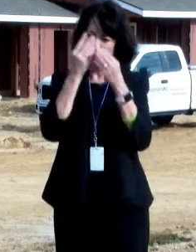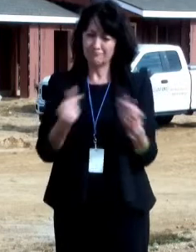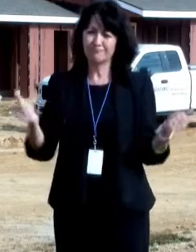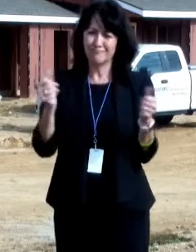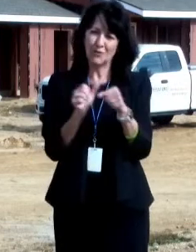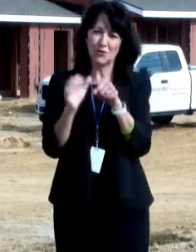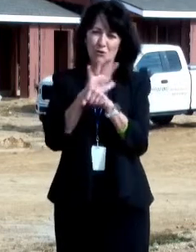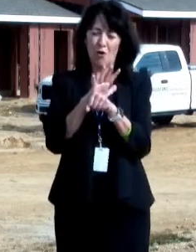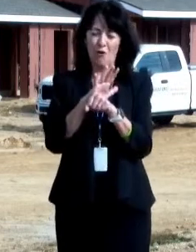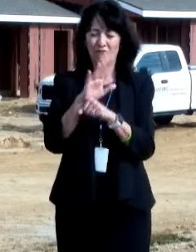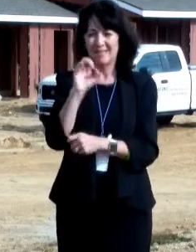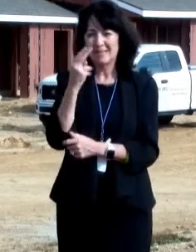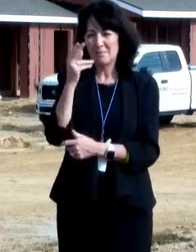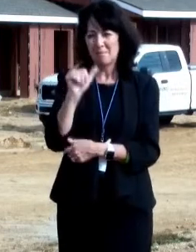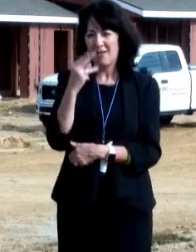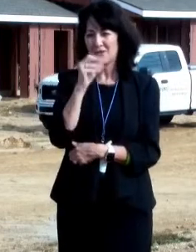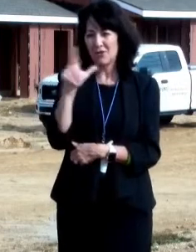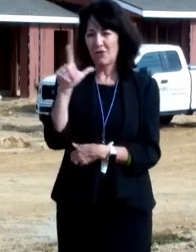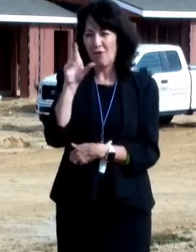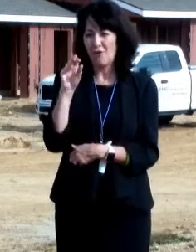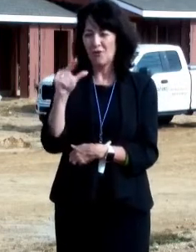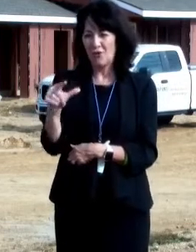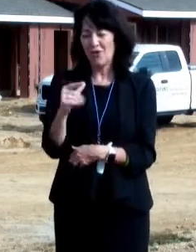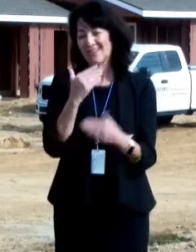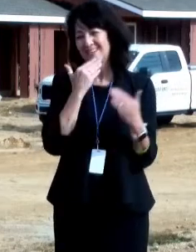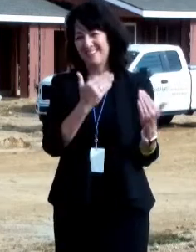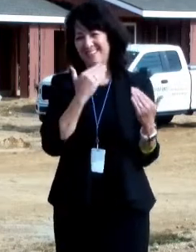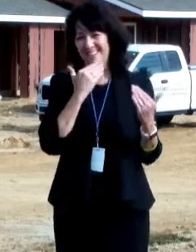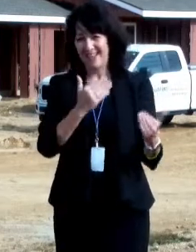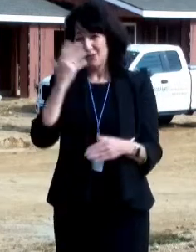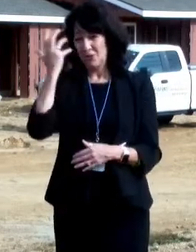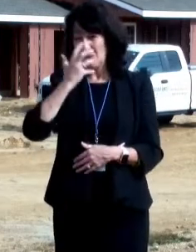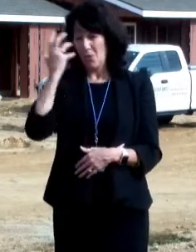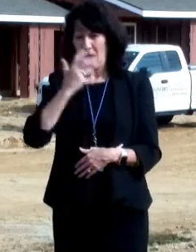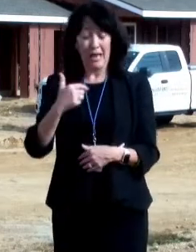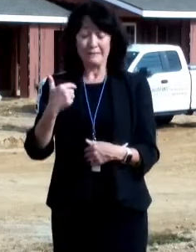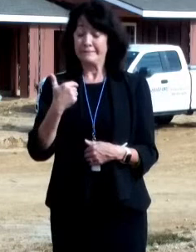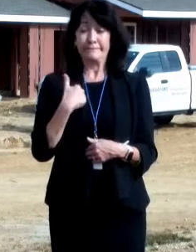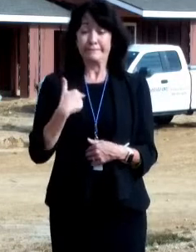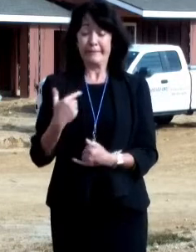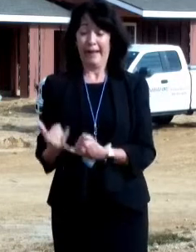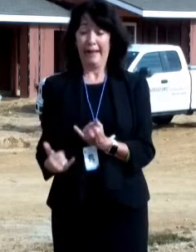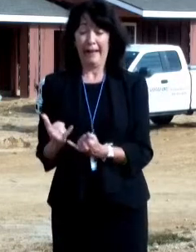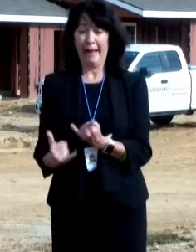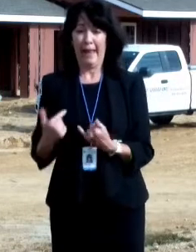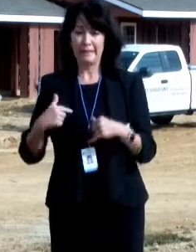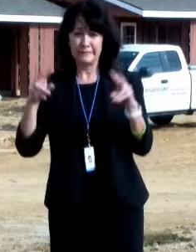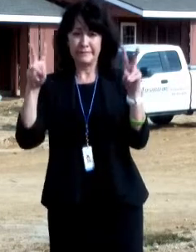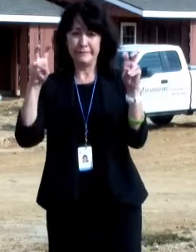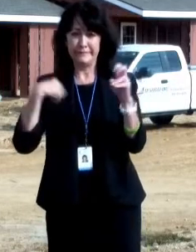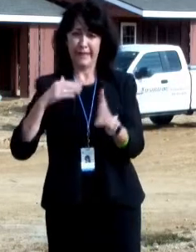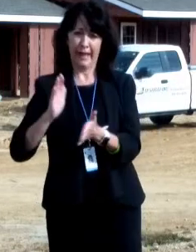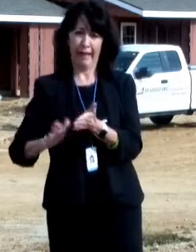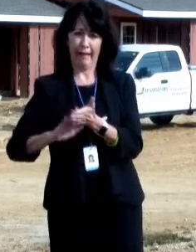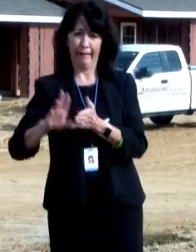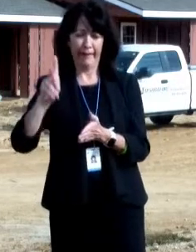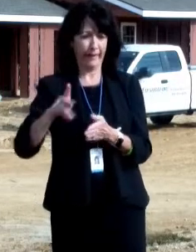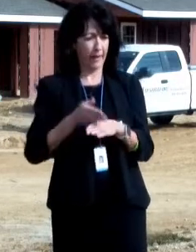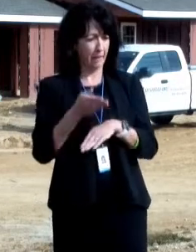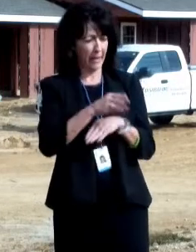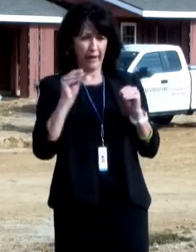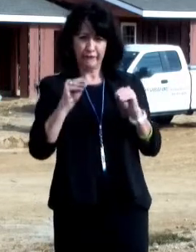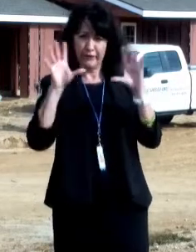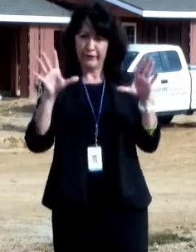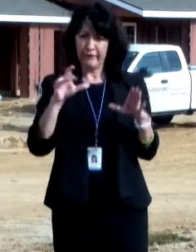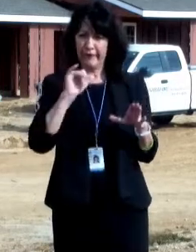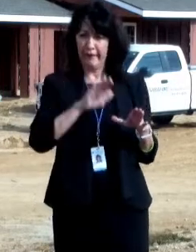Thank you. Thank you. Thank you. Wow. I get to be the cleanup crew behind Abracadabra, the book